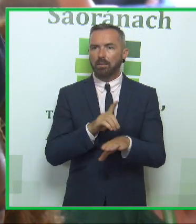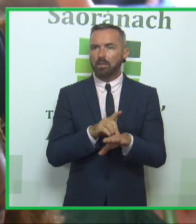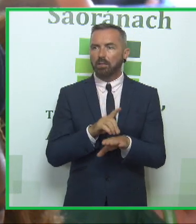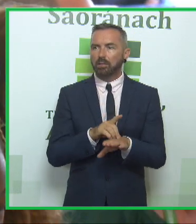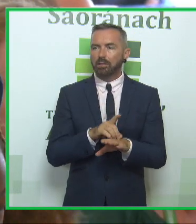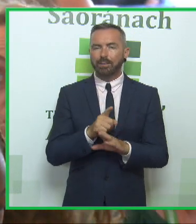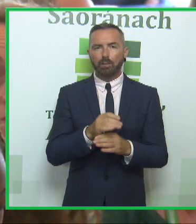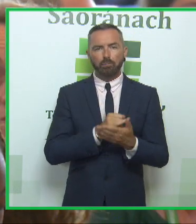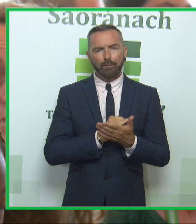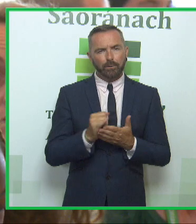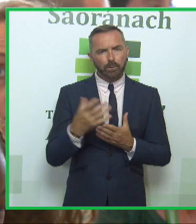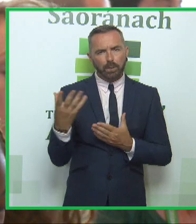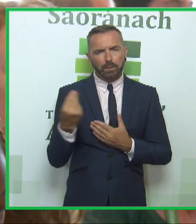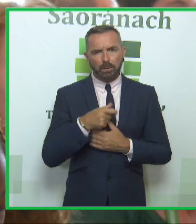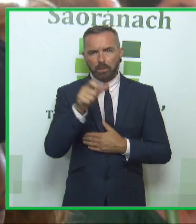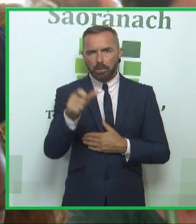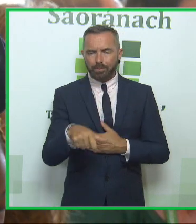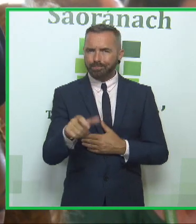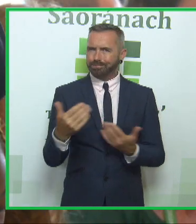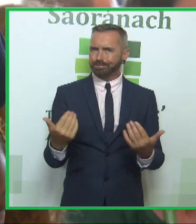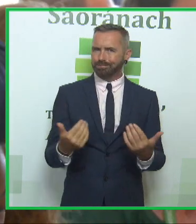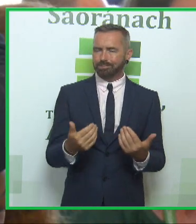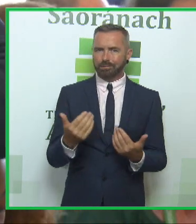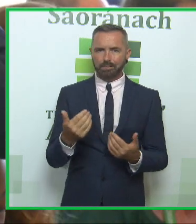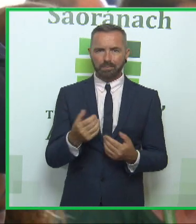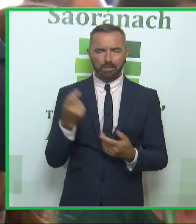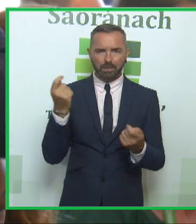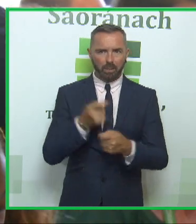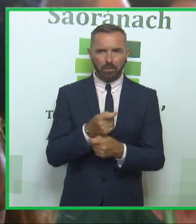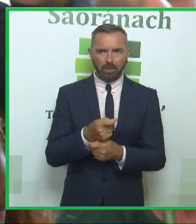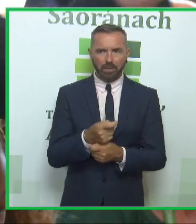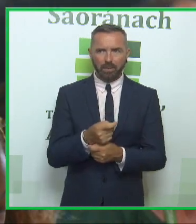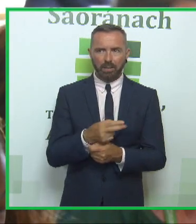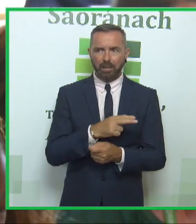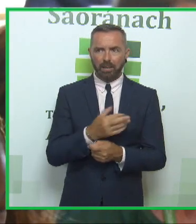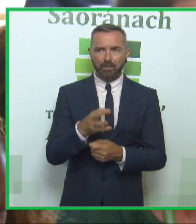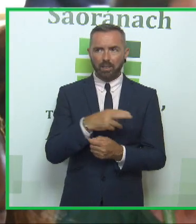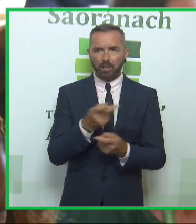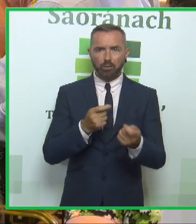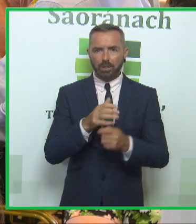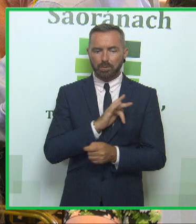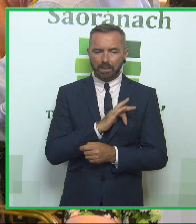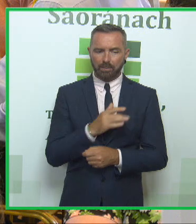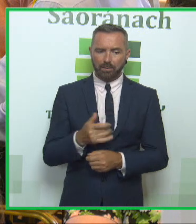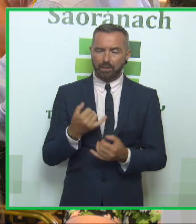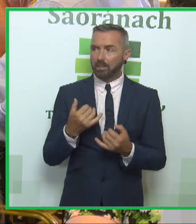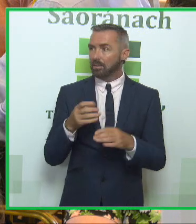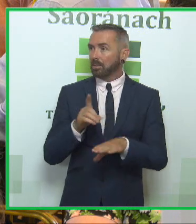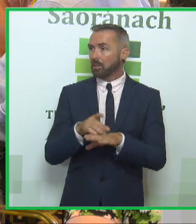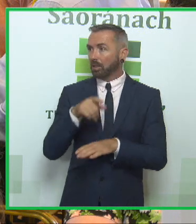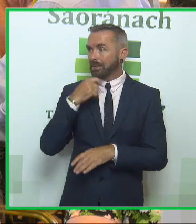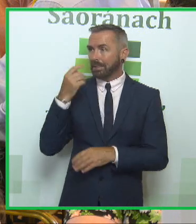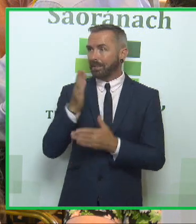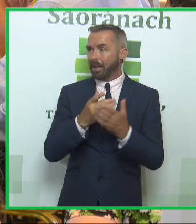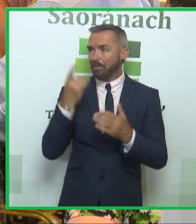doctors refusing these people and not training themselves in it for something. I think the doctor said a half an hour it takes